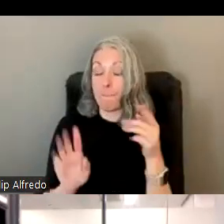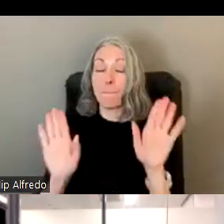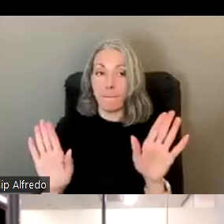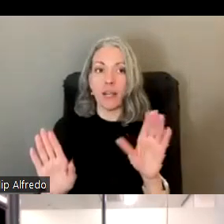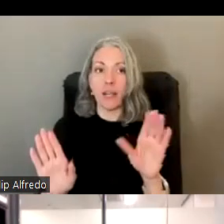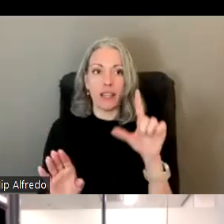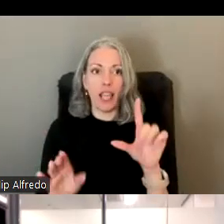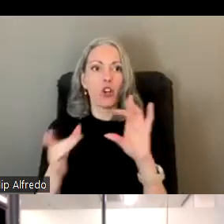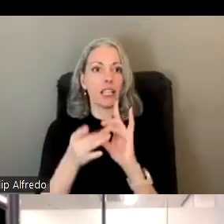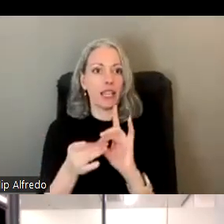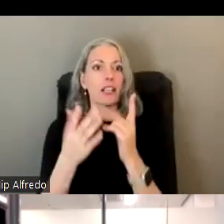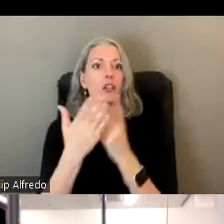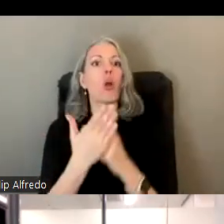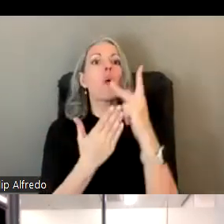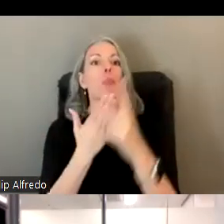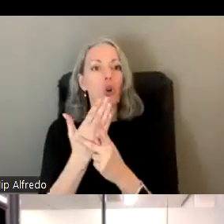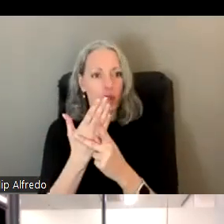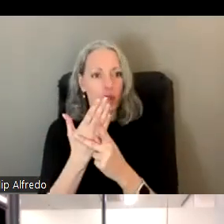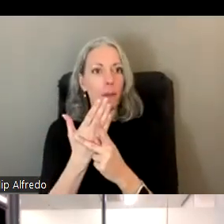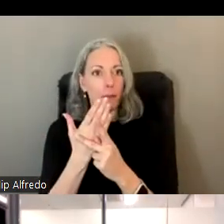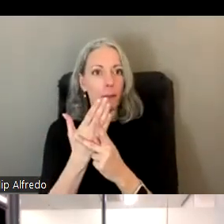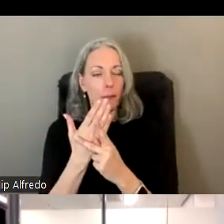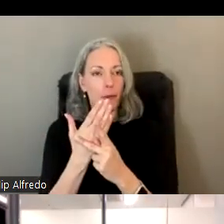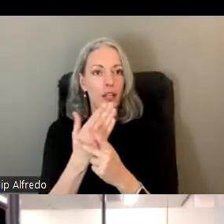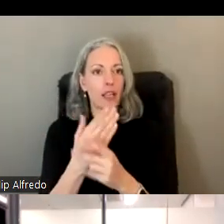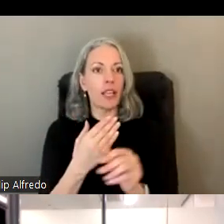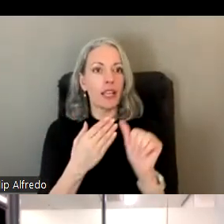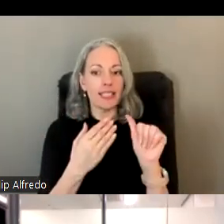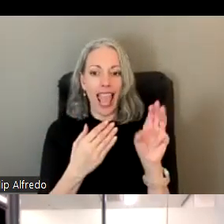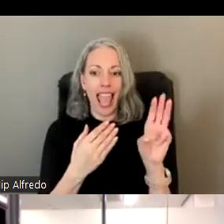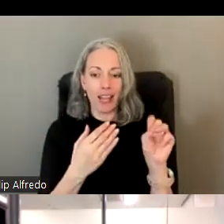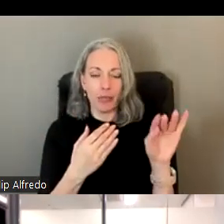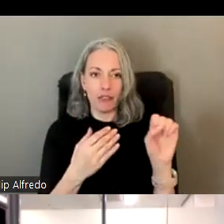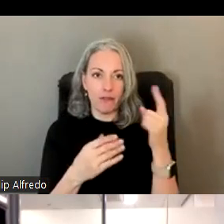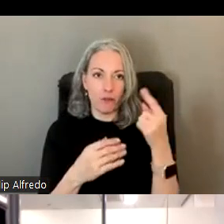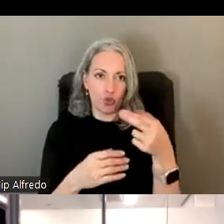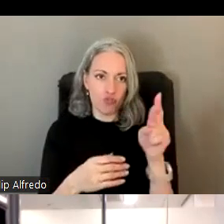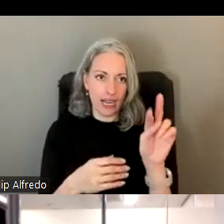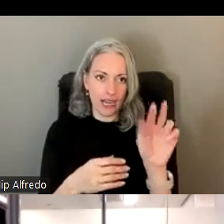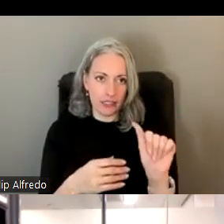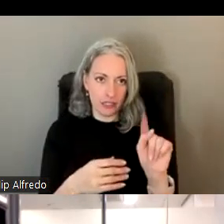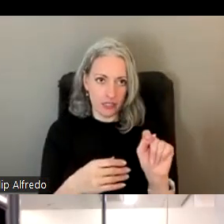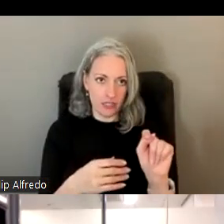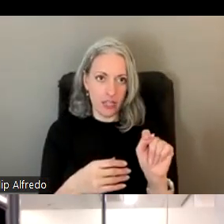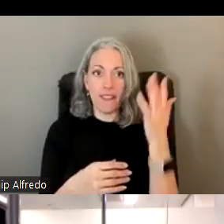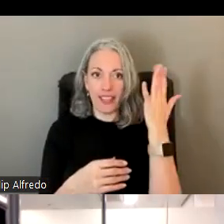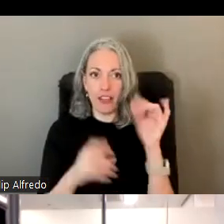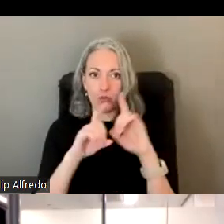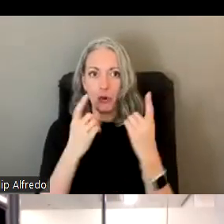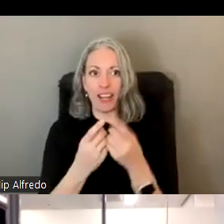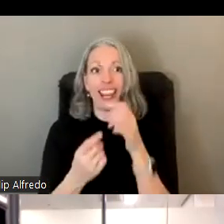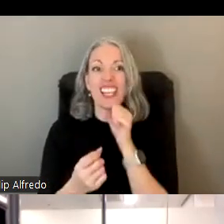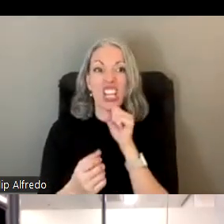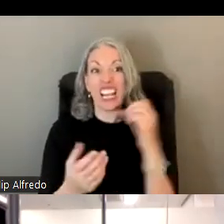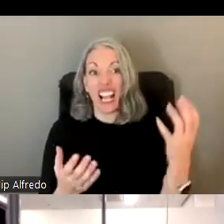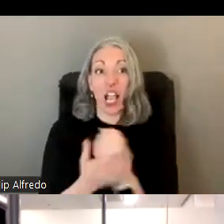CALS Connect program is the Administration for Community Living grant that the California Department of Aging received. And it's